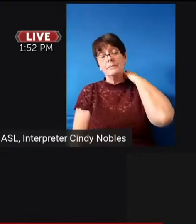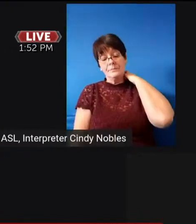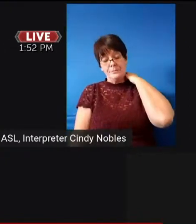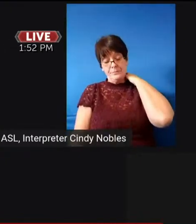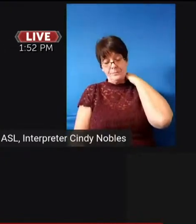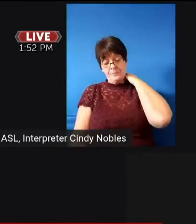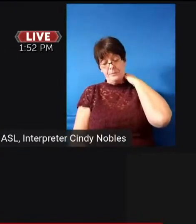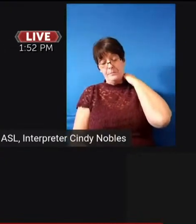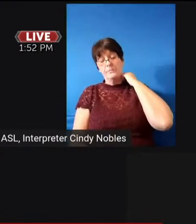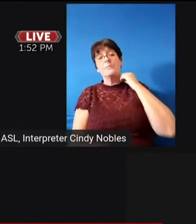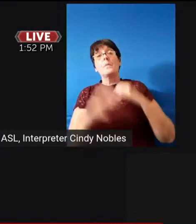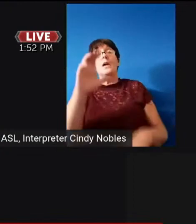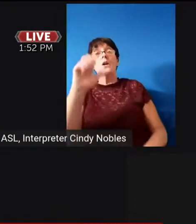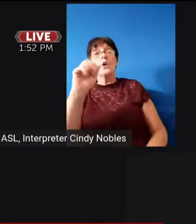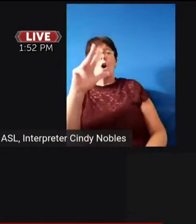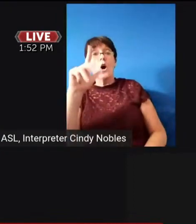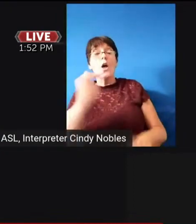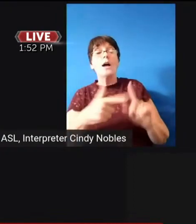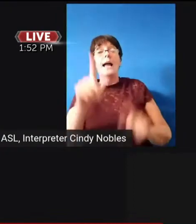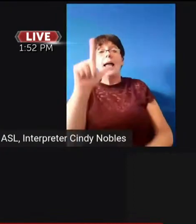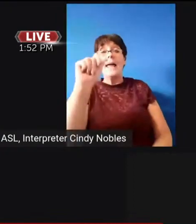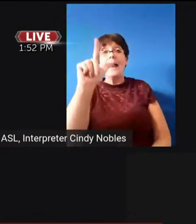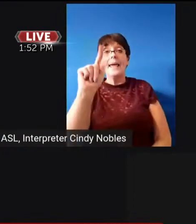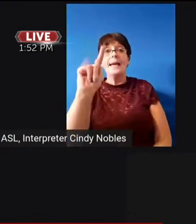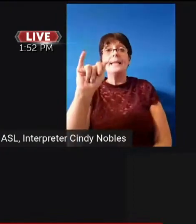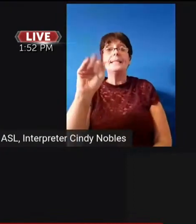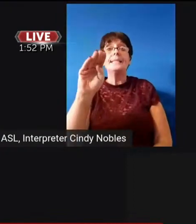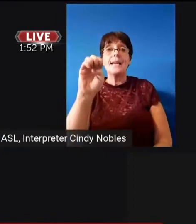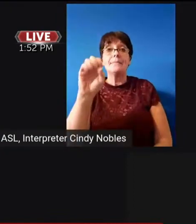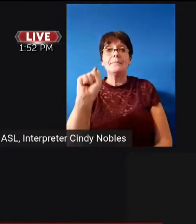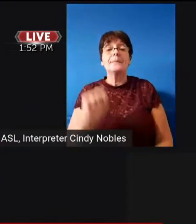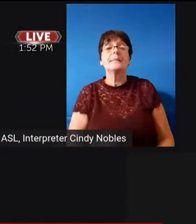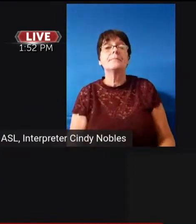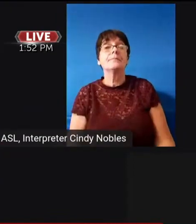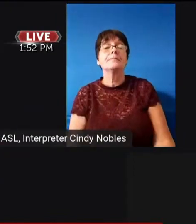Salma Karlamangla, LA Times.